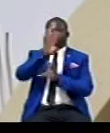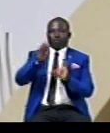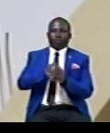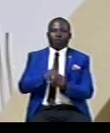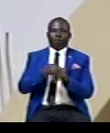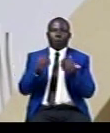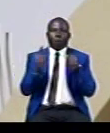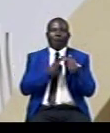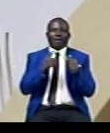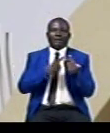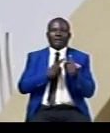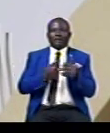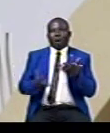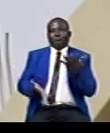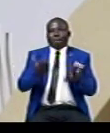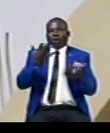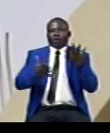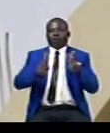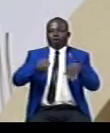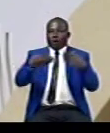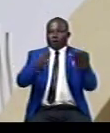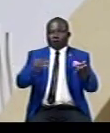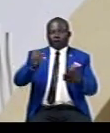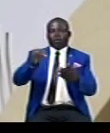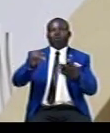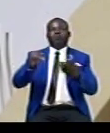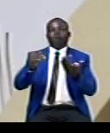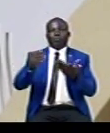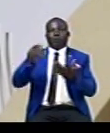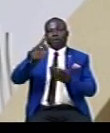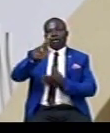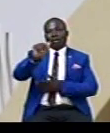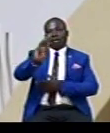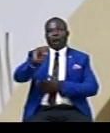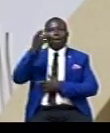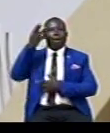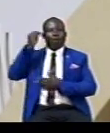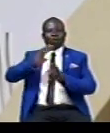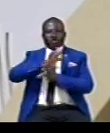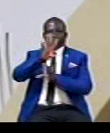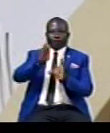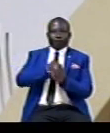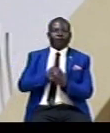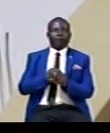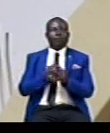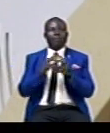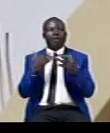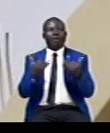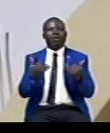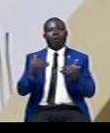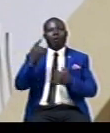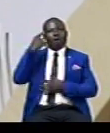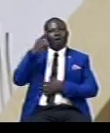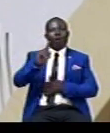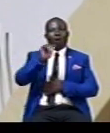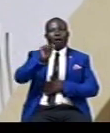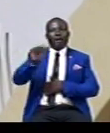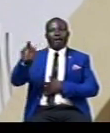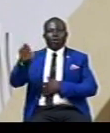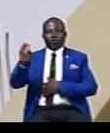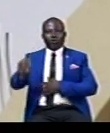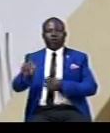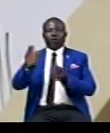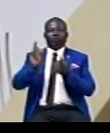burnt offering, a ram was involved. For Aaron to embark on